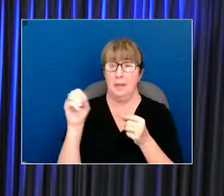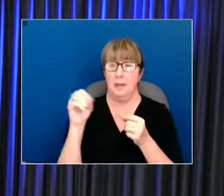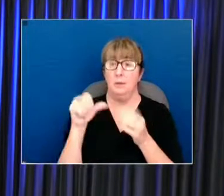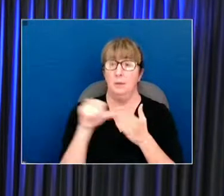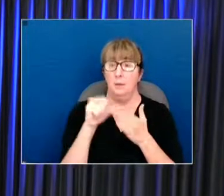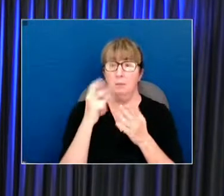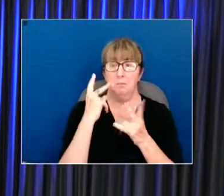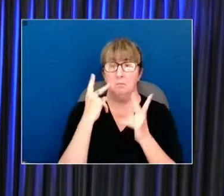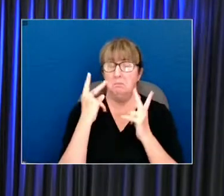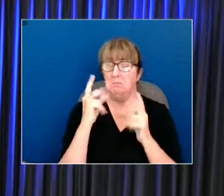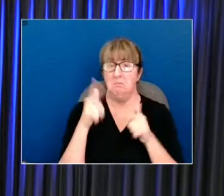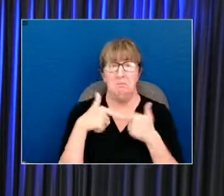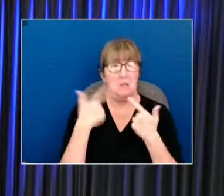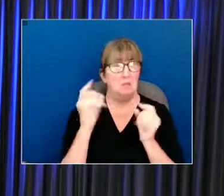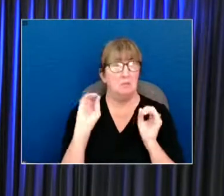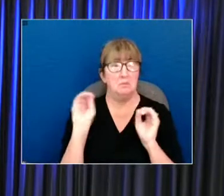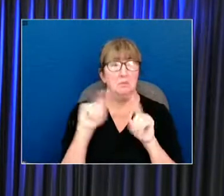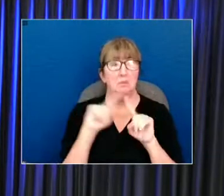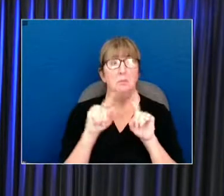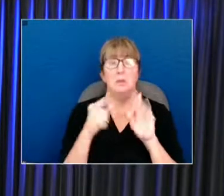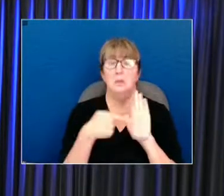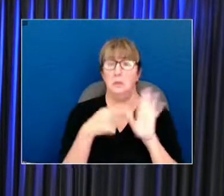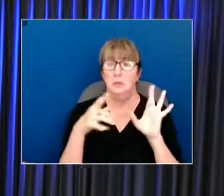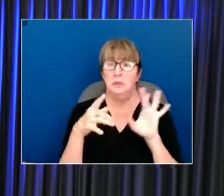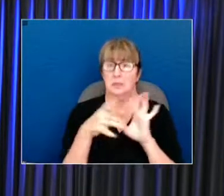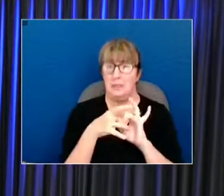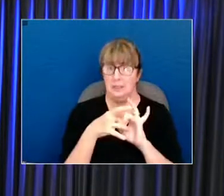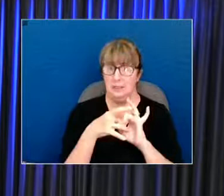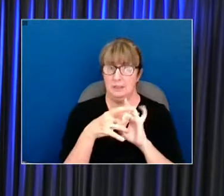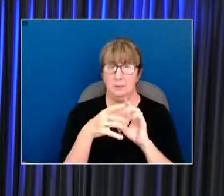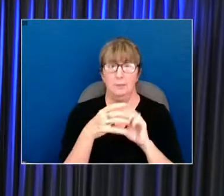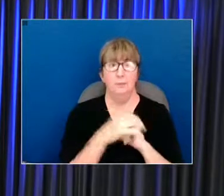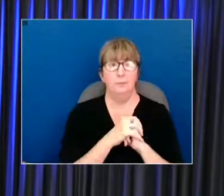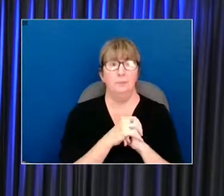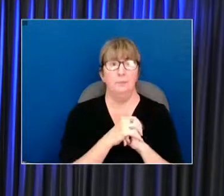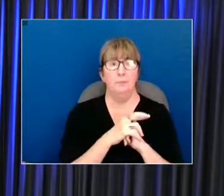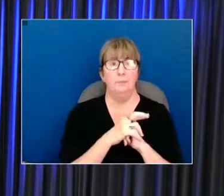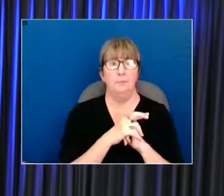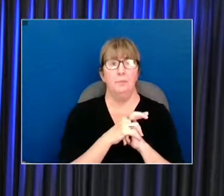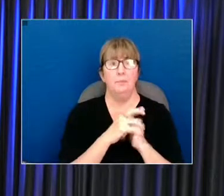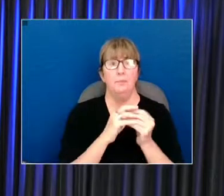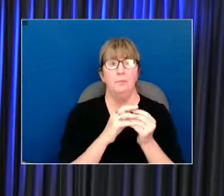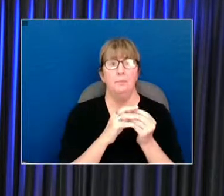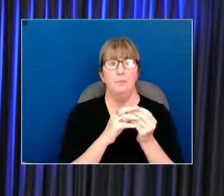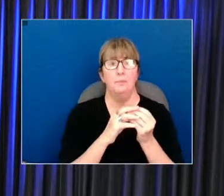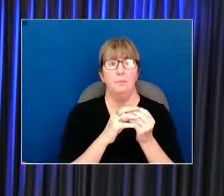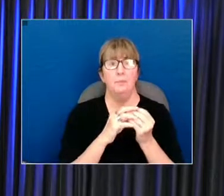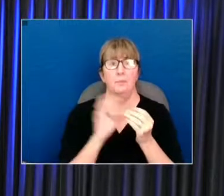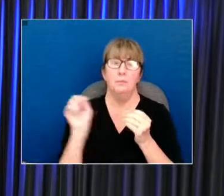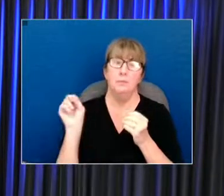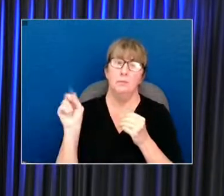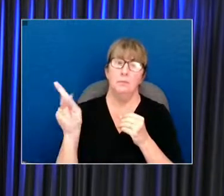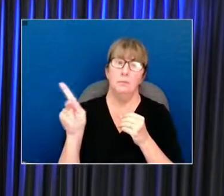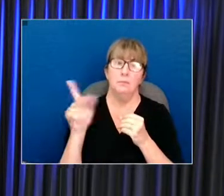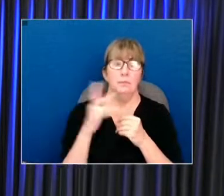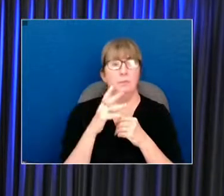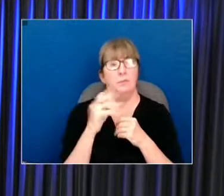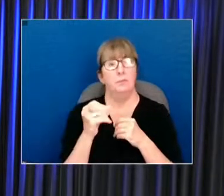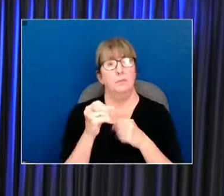it live, but it shows connected. Okay. And then, if I heard, Ana